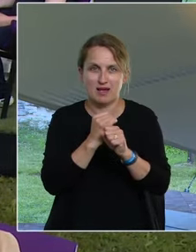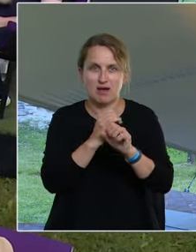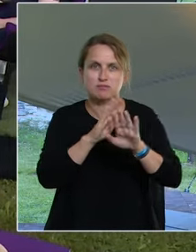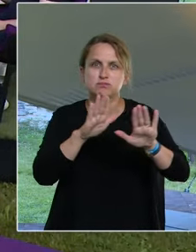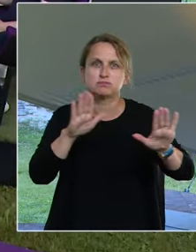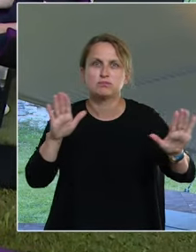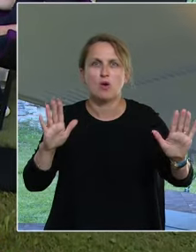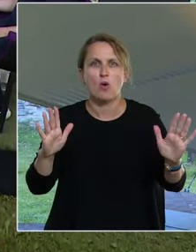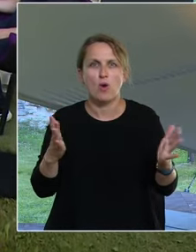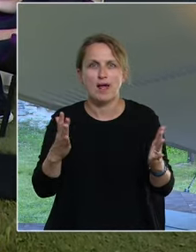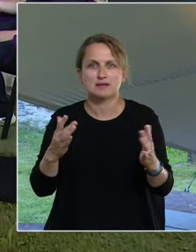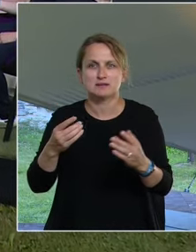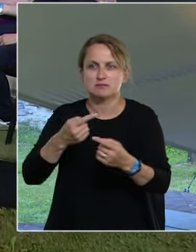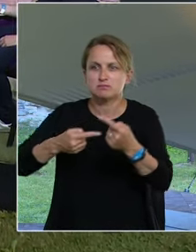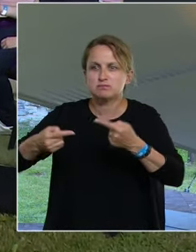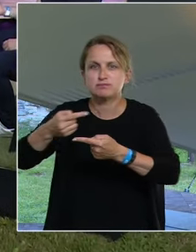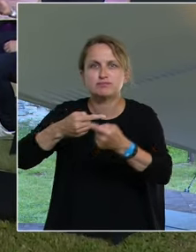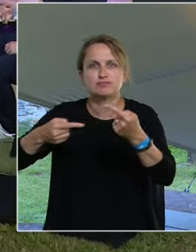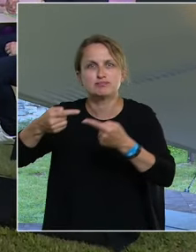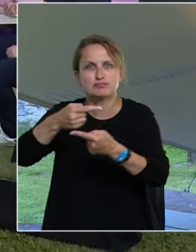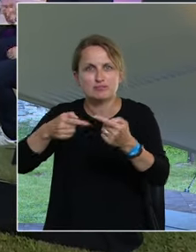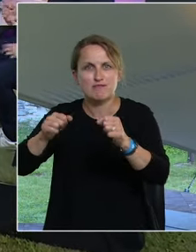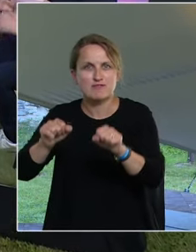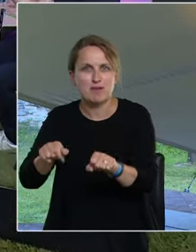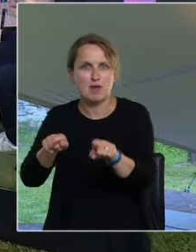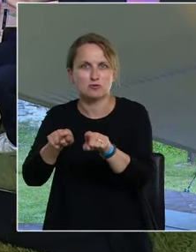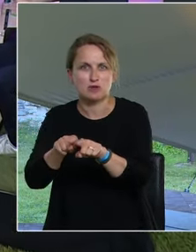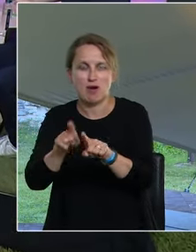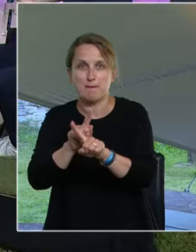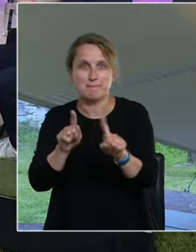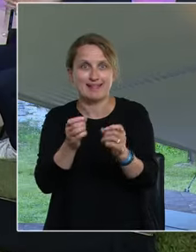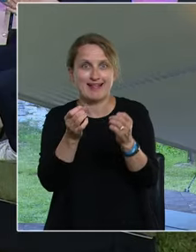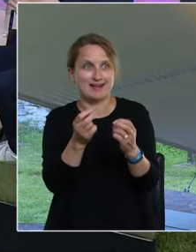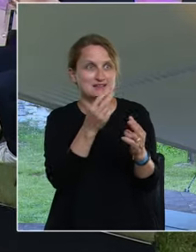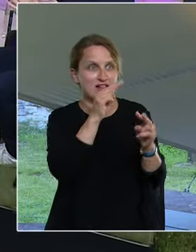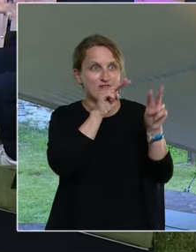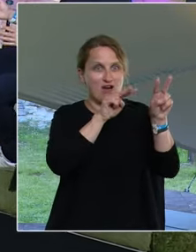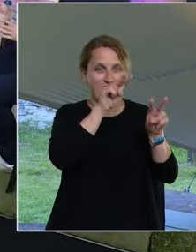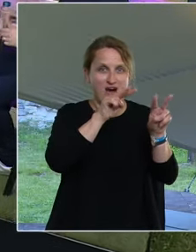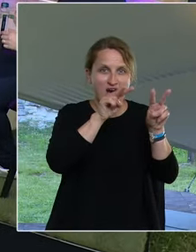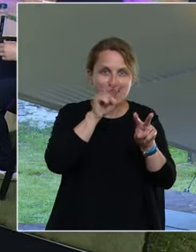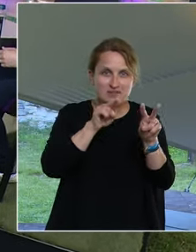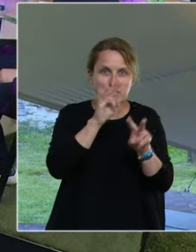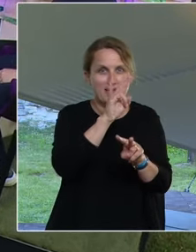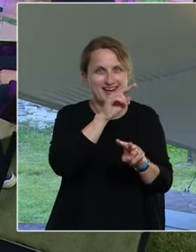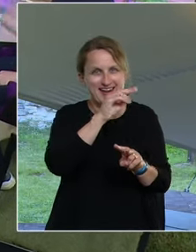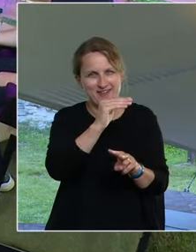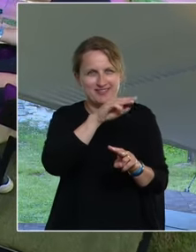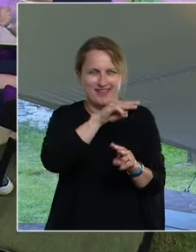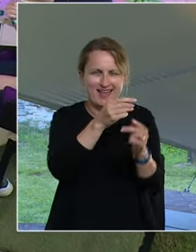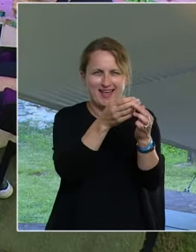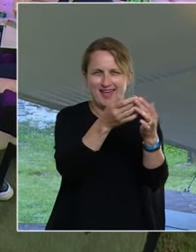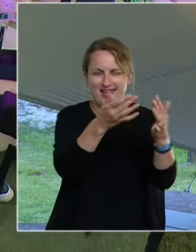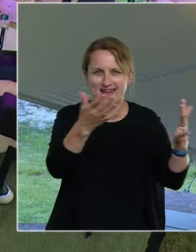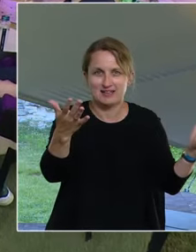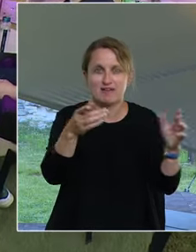actually have a social space. It's not just a place where you view a flat version of the NFT. It's a place where you can come, you